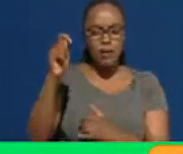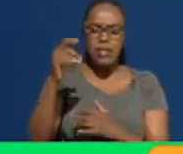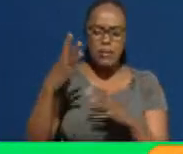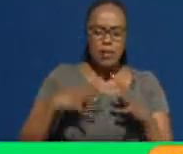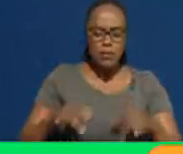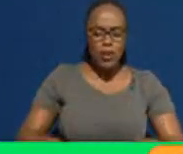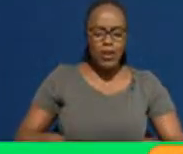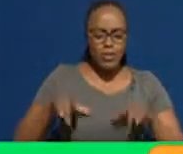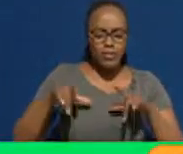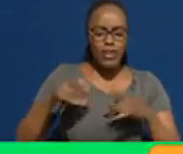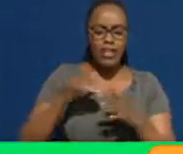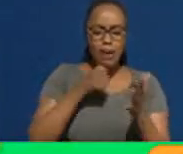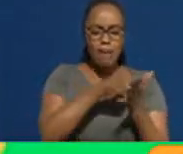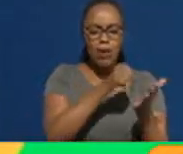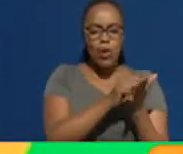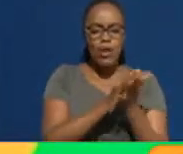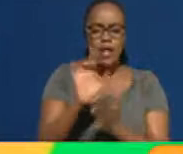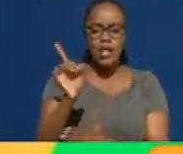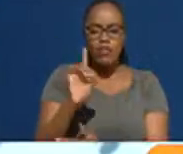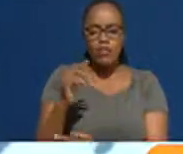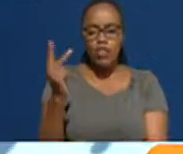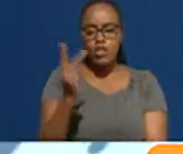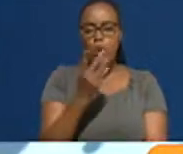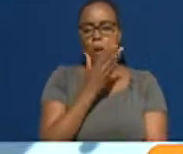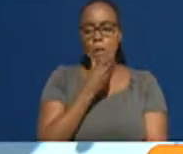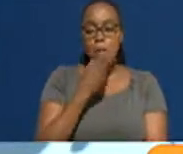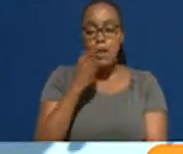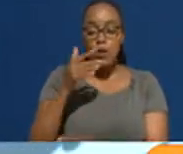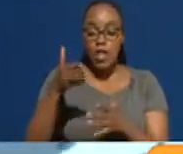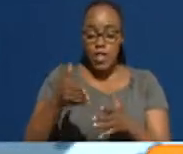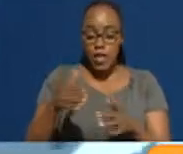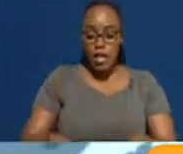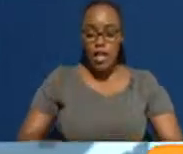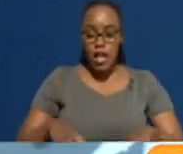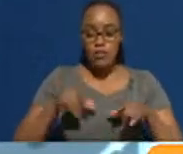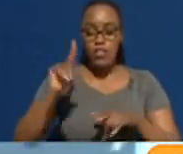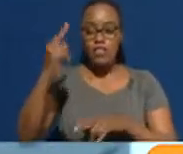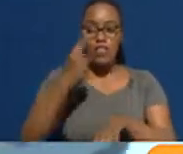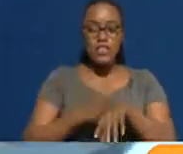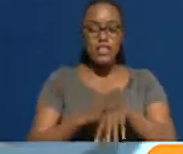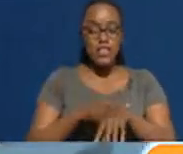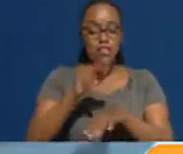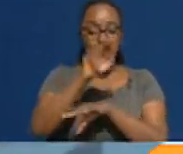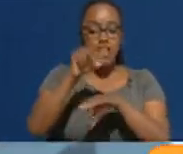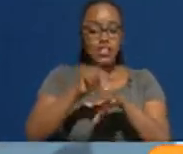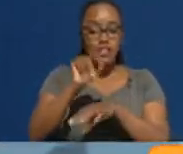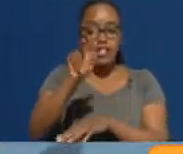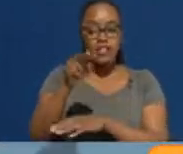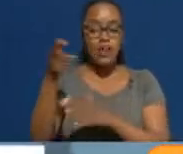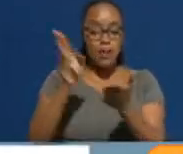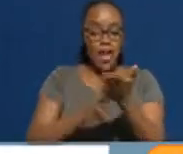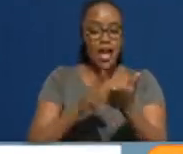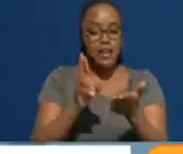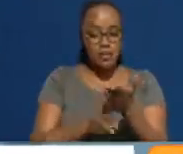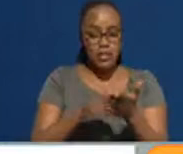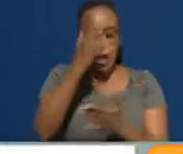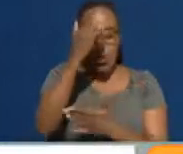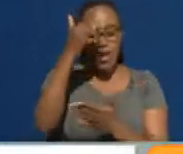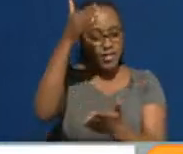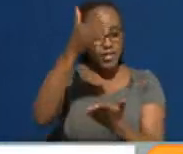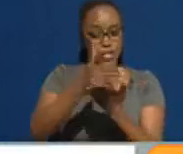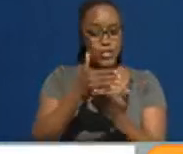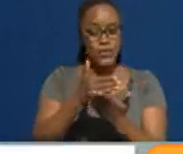Makueni and Nairobi expect with the two gentlemen who are now live in our studios this evening for the first time on national TV? I'll keep repeating that because it's